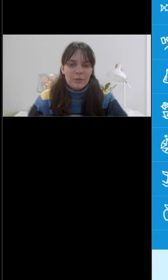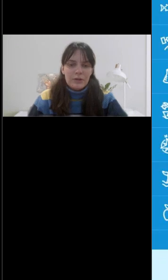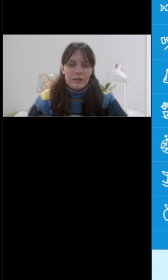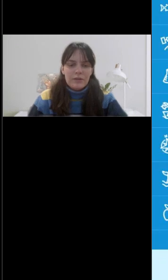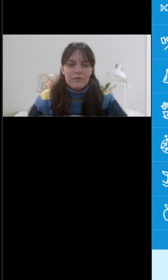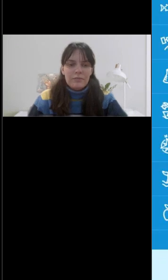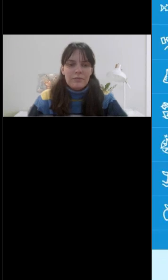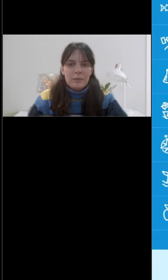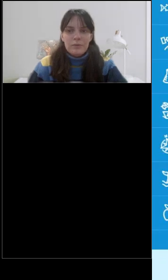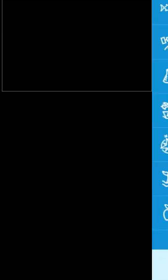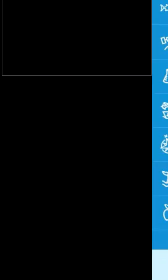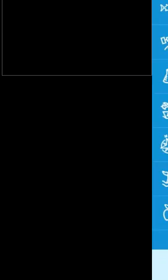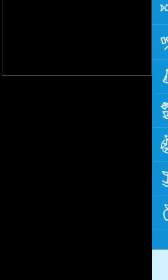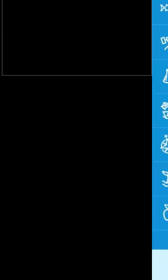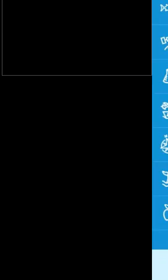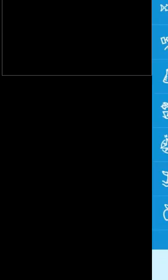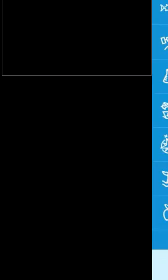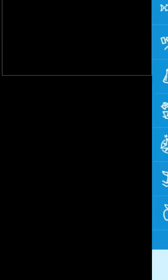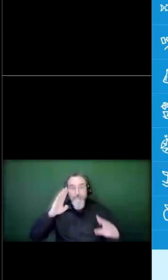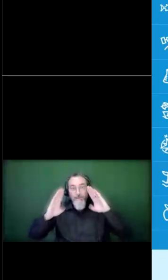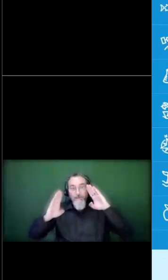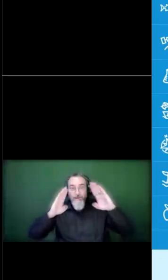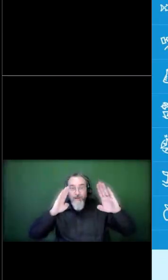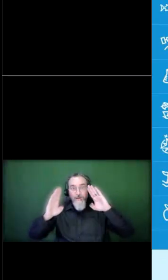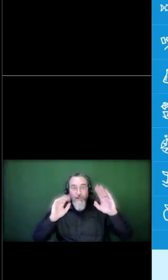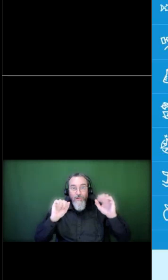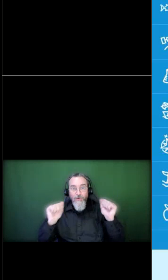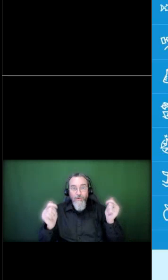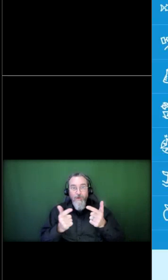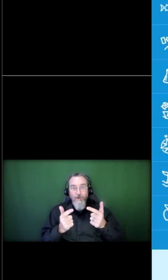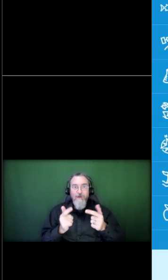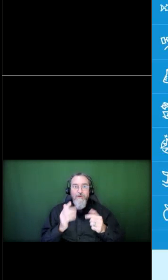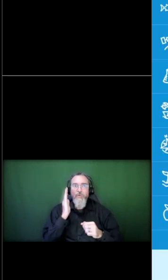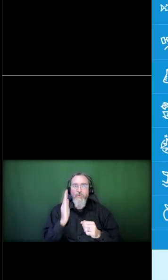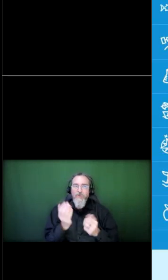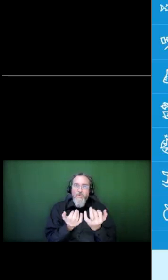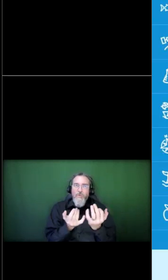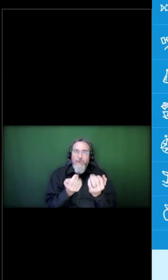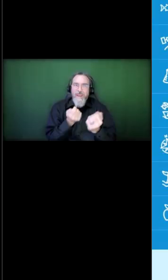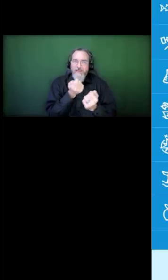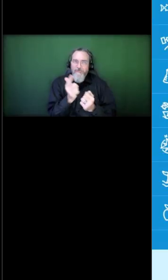Hello, everyone. We're going to give people a few seconds to join, but we'll get started soon.